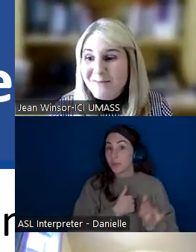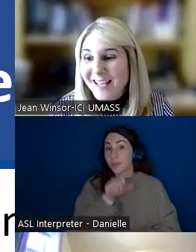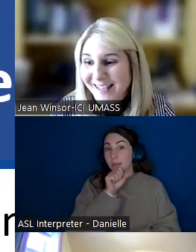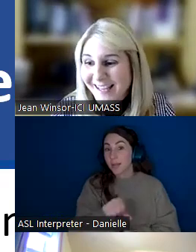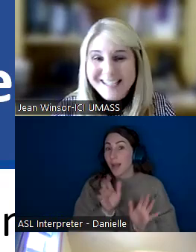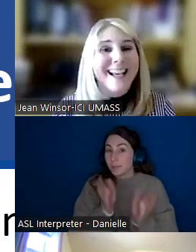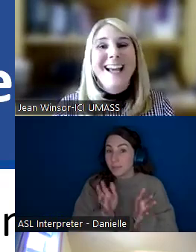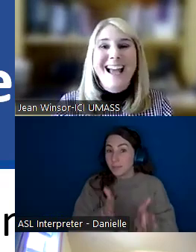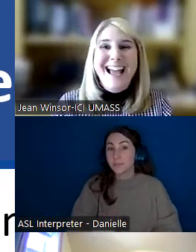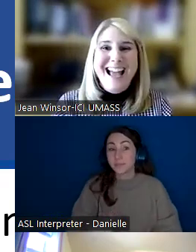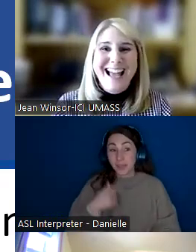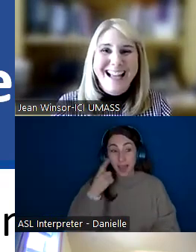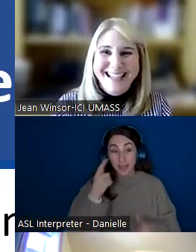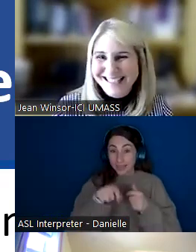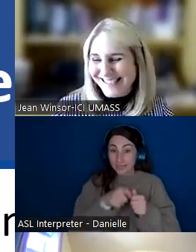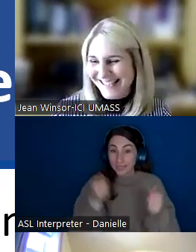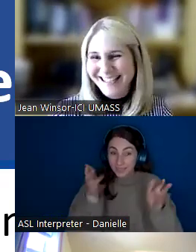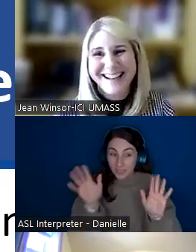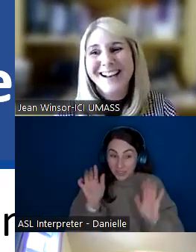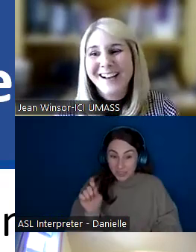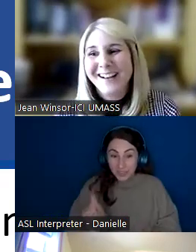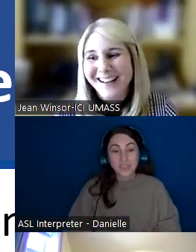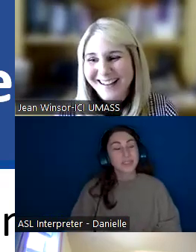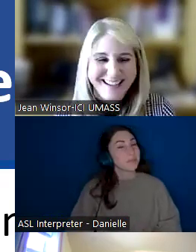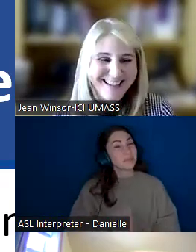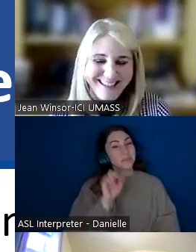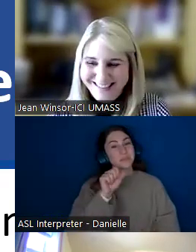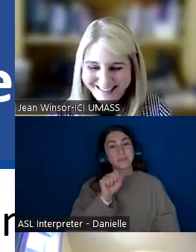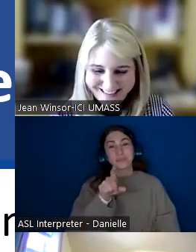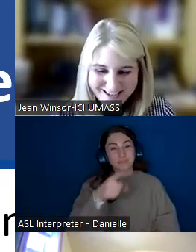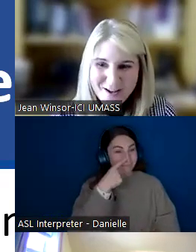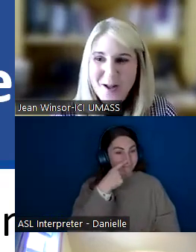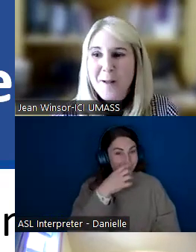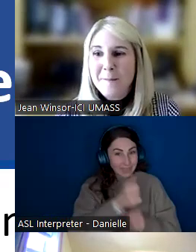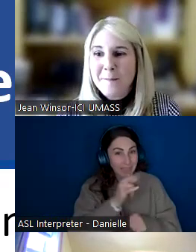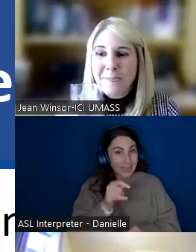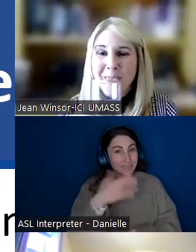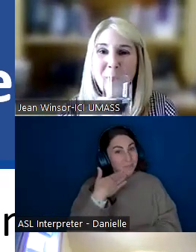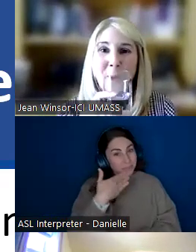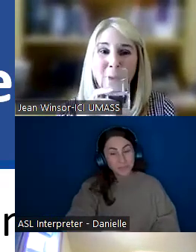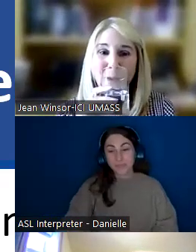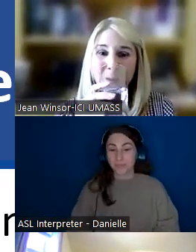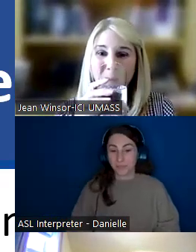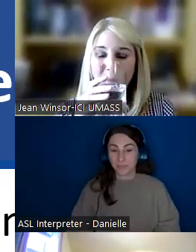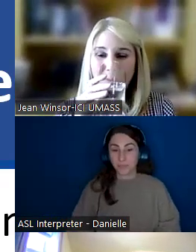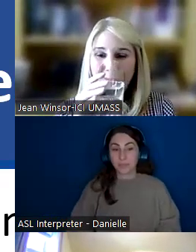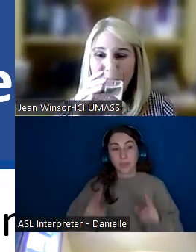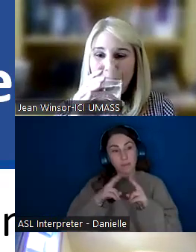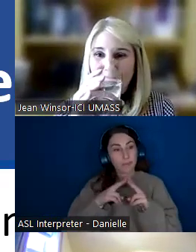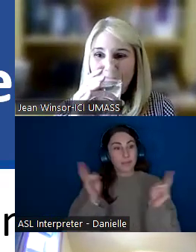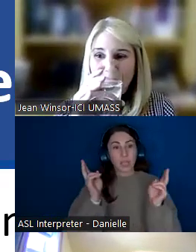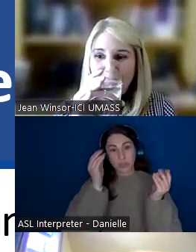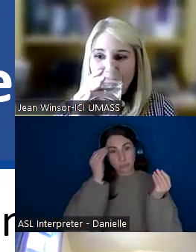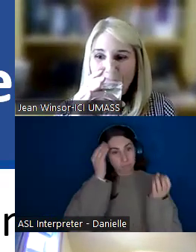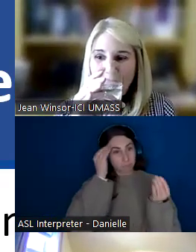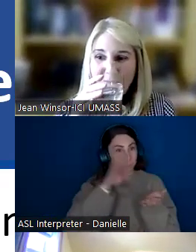there. Amy, I think I did it. You nailed it, Jean. Thank you so much. I think it's been very informative for everyone